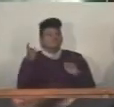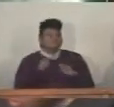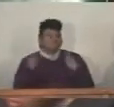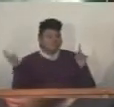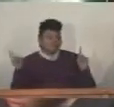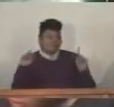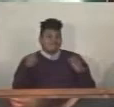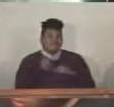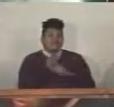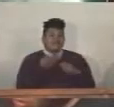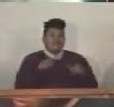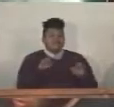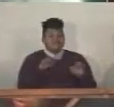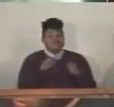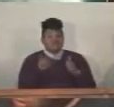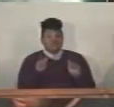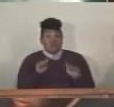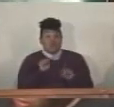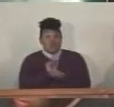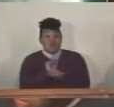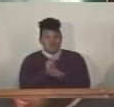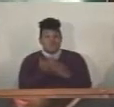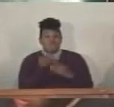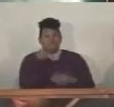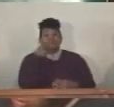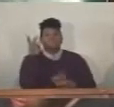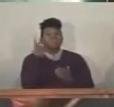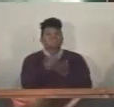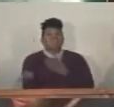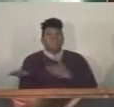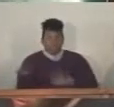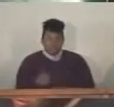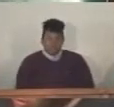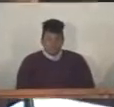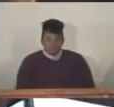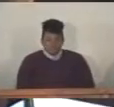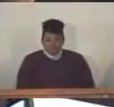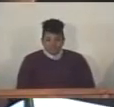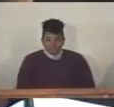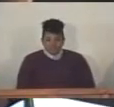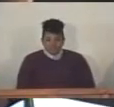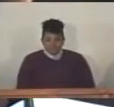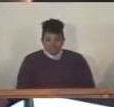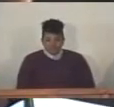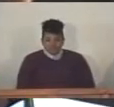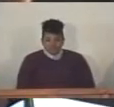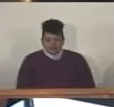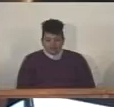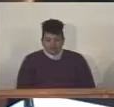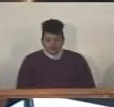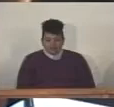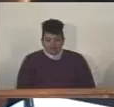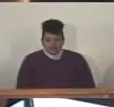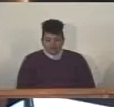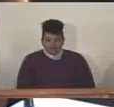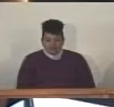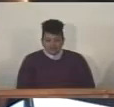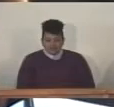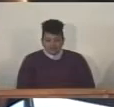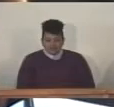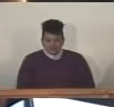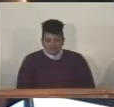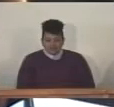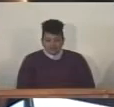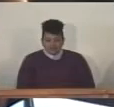challenges which occur, but I'm also going to just recall your words from an earlier debate where